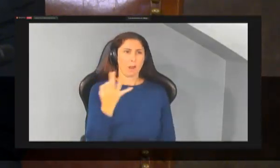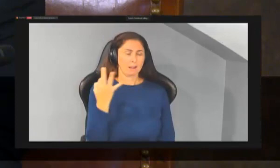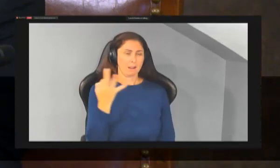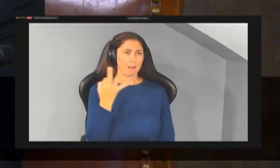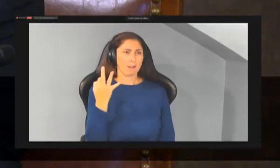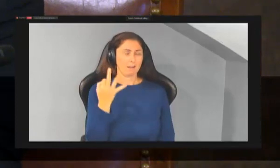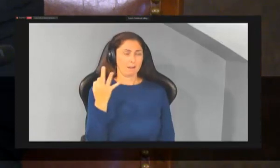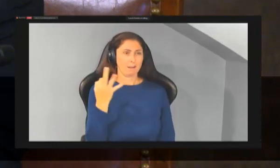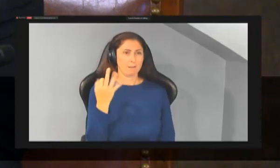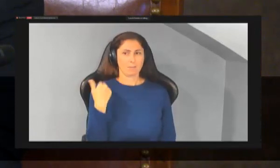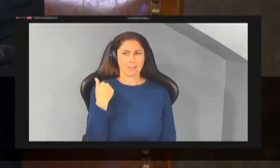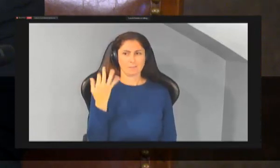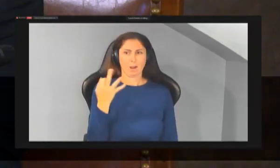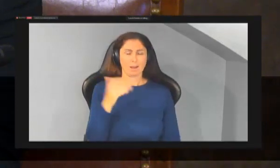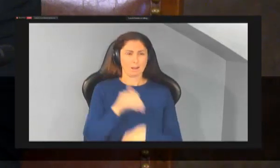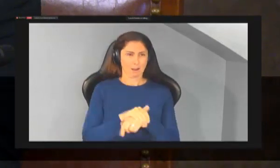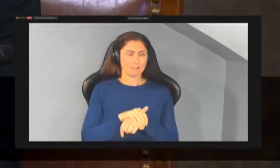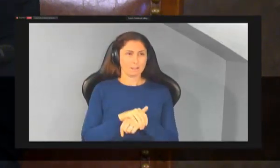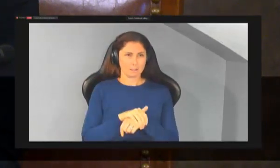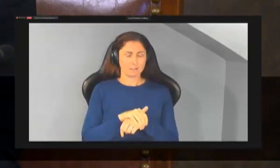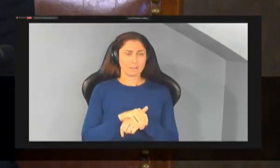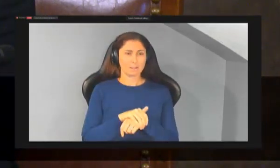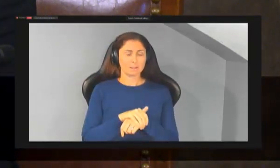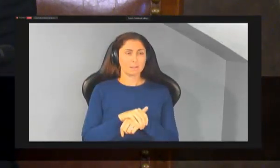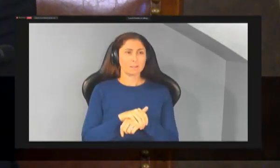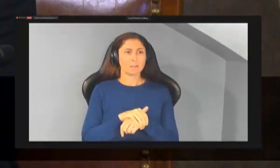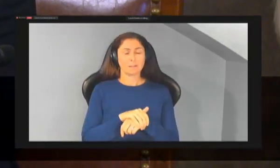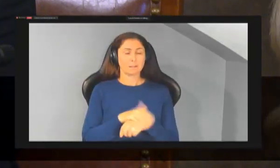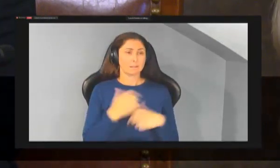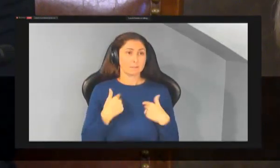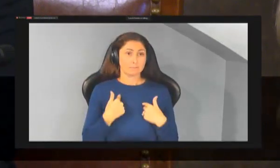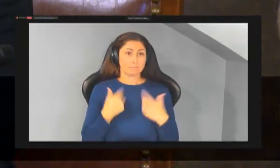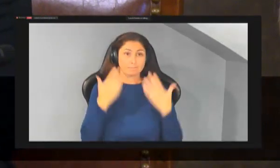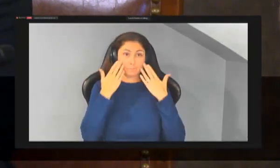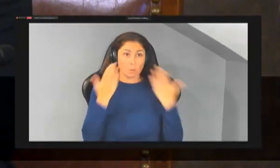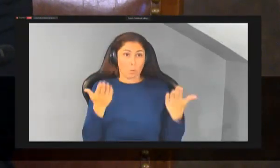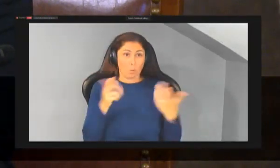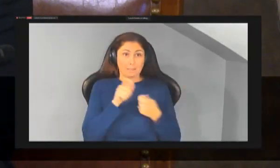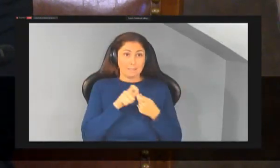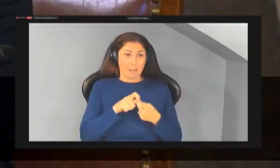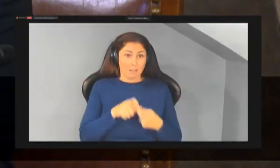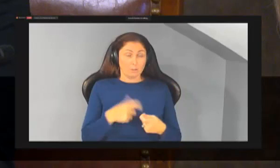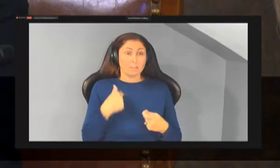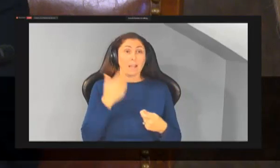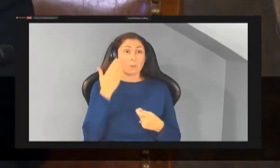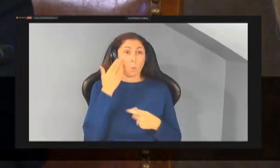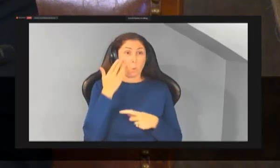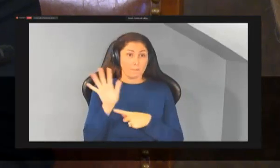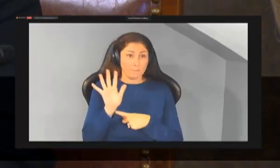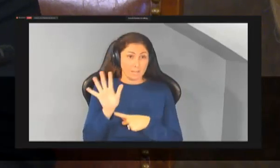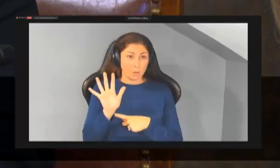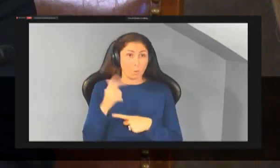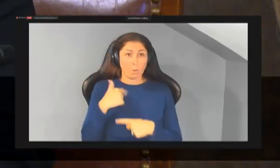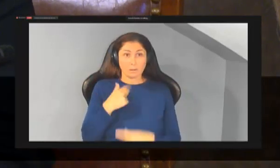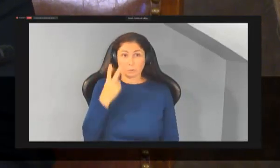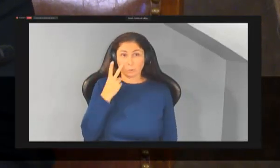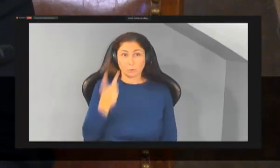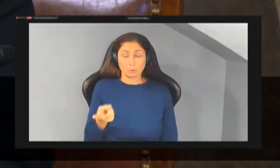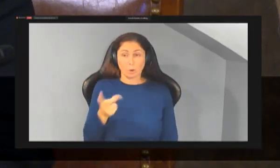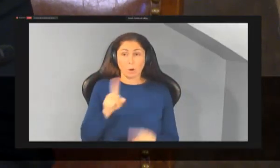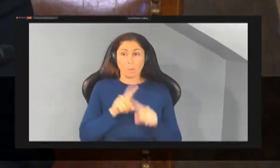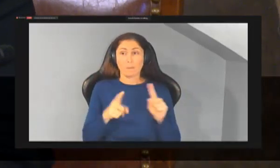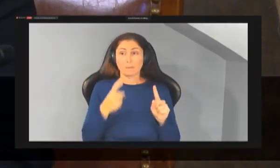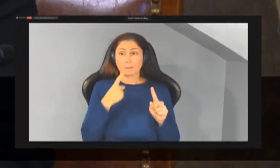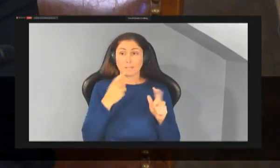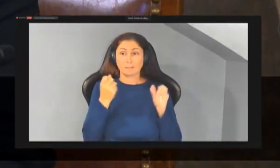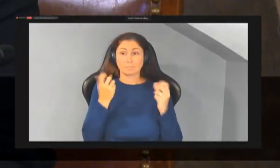last Friday night. I do not know the details. I just know the video that I saw, but there were a number